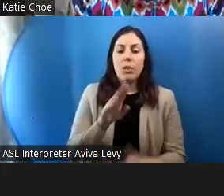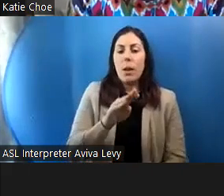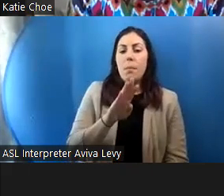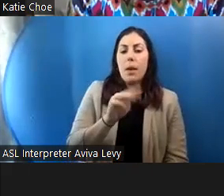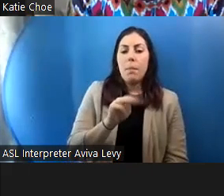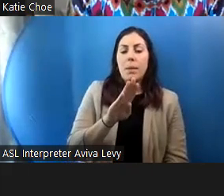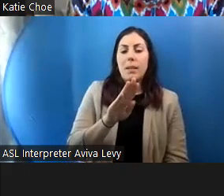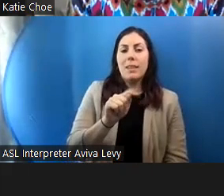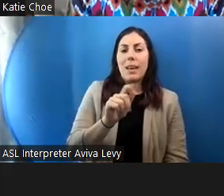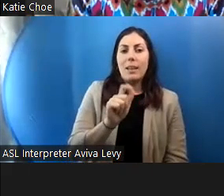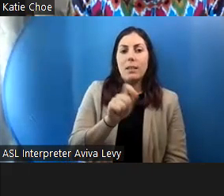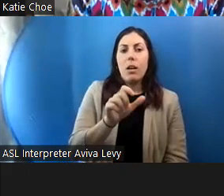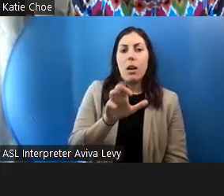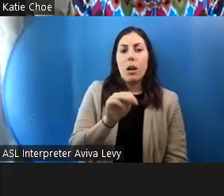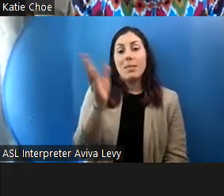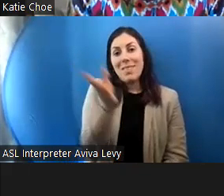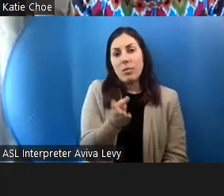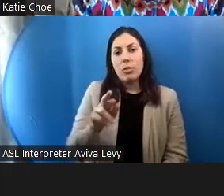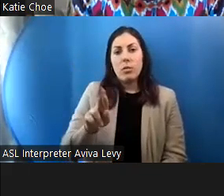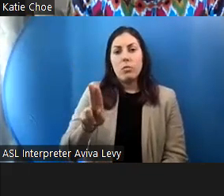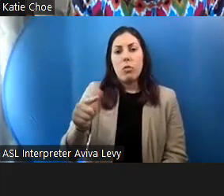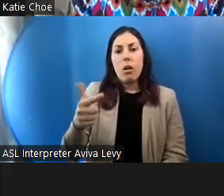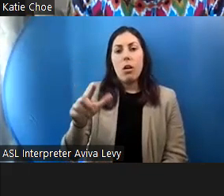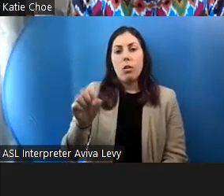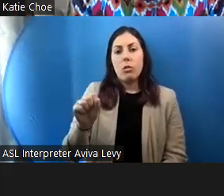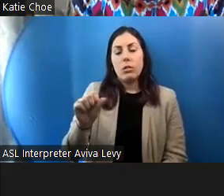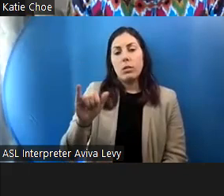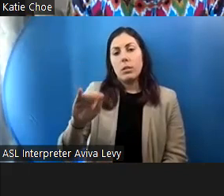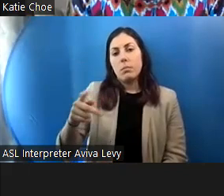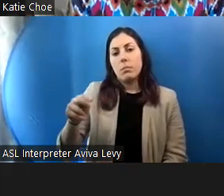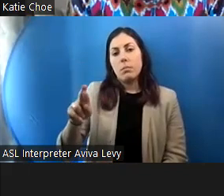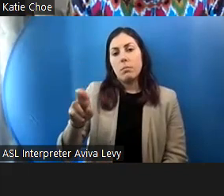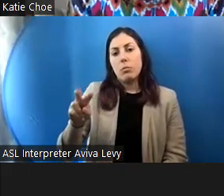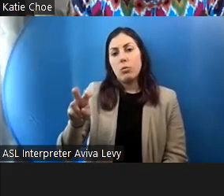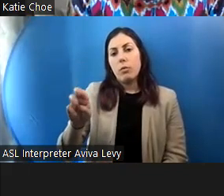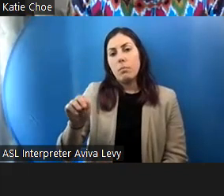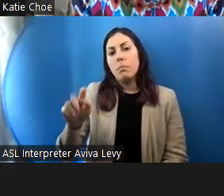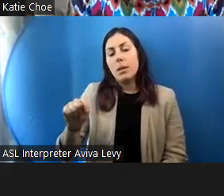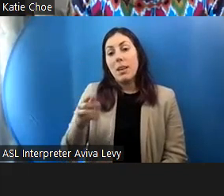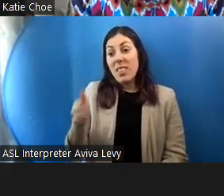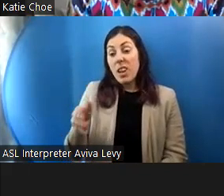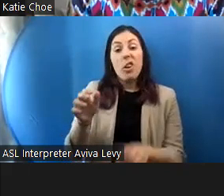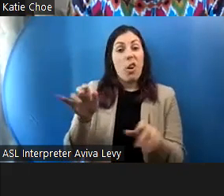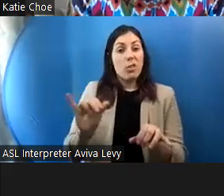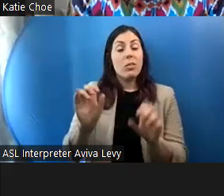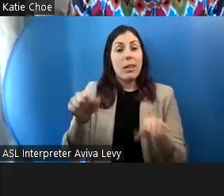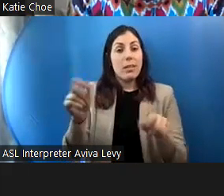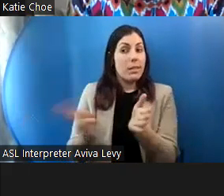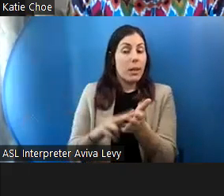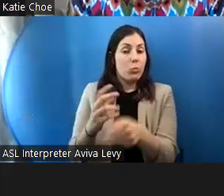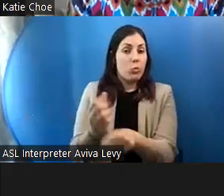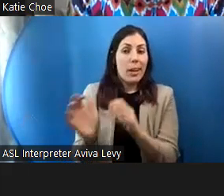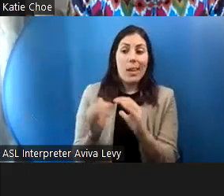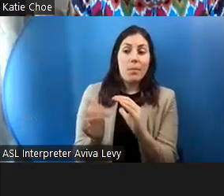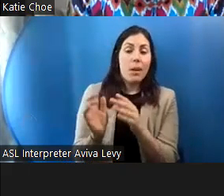mbta.com/rugglesinmprovements. And I believe there you can also click to sign up for an email distribution where our project team sends updates as we continue to work